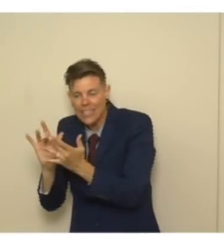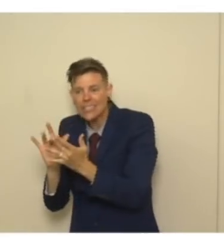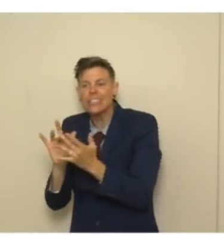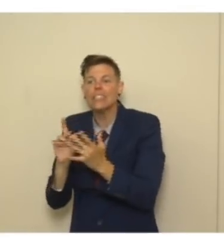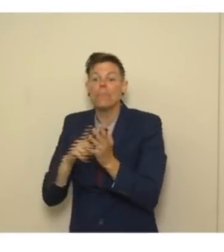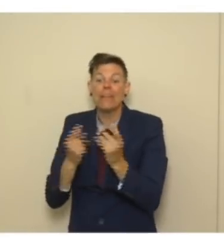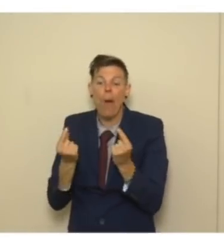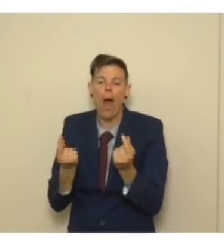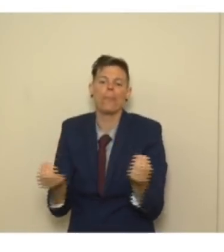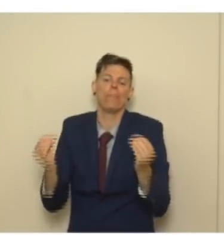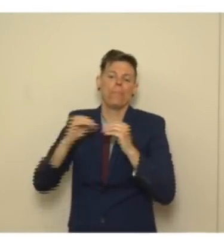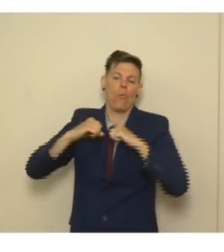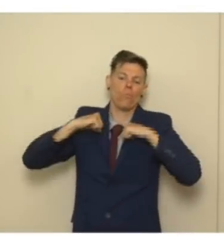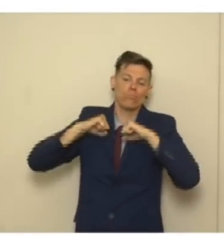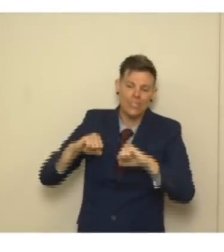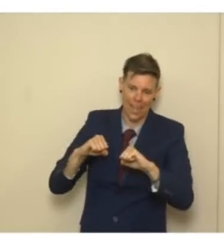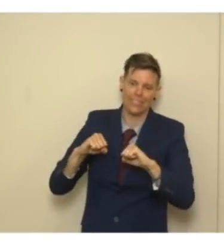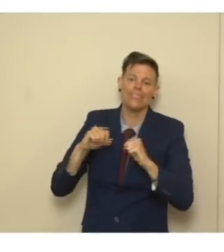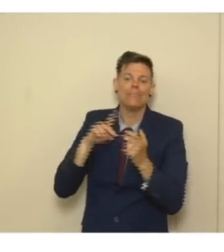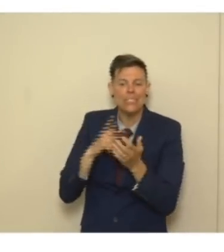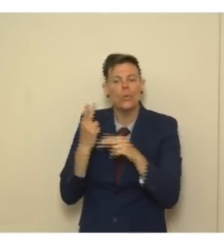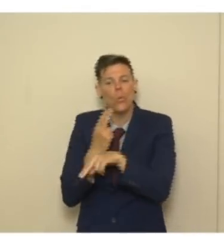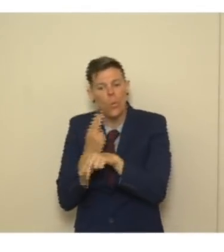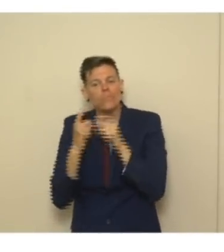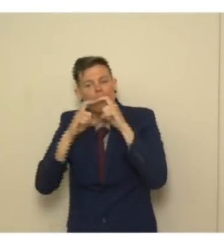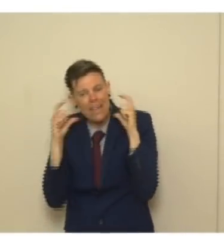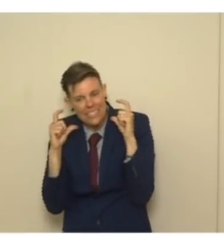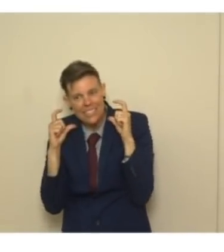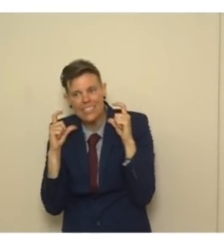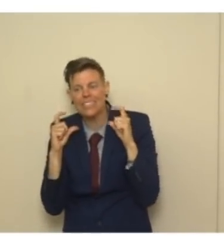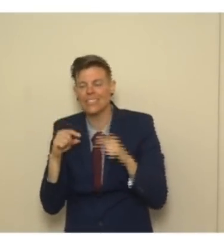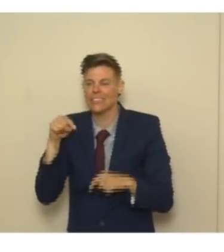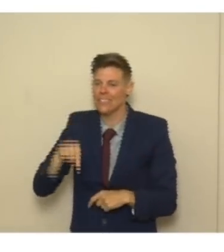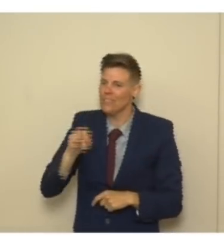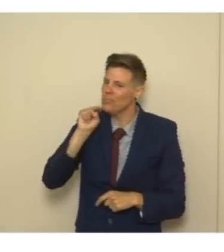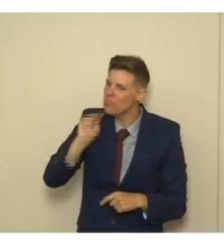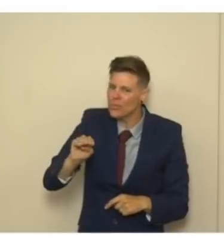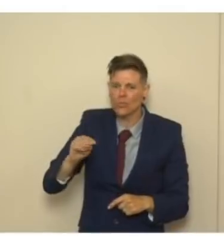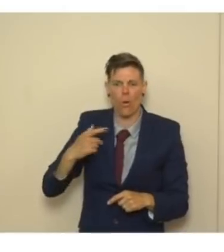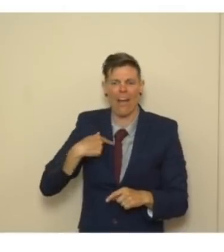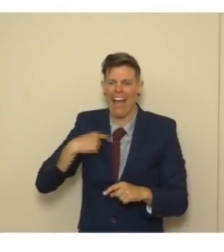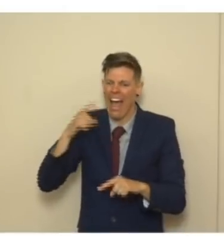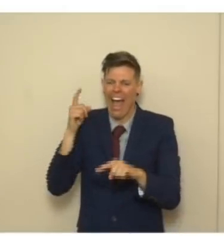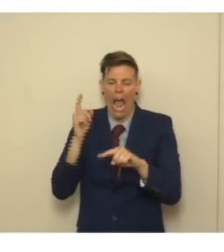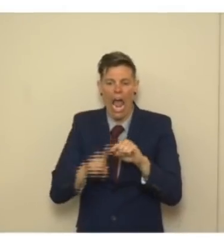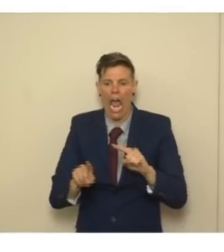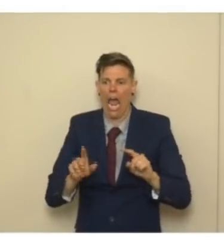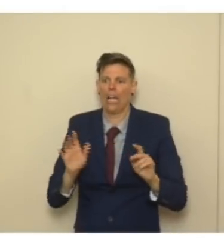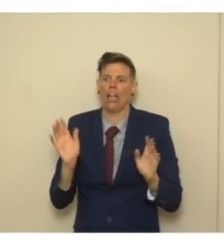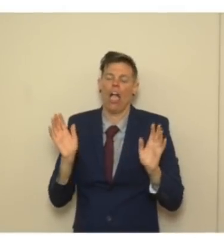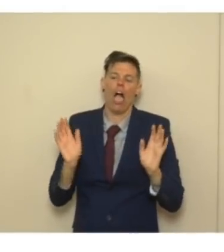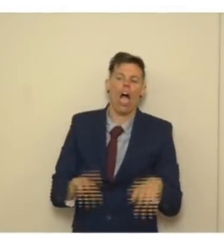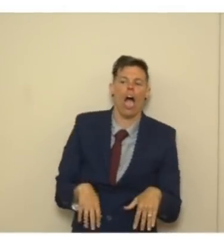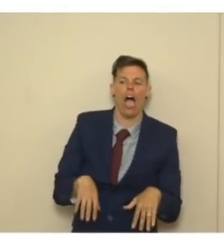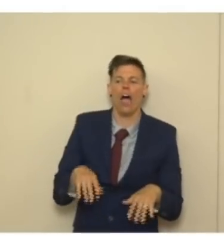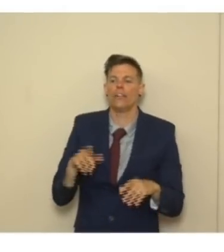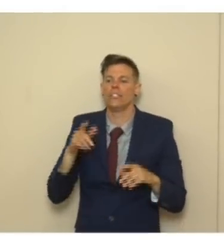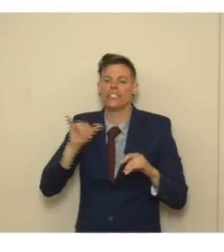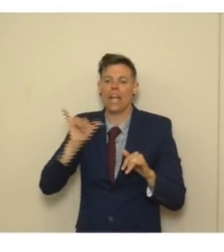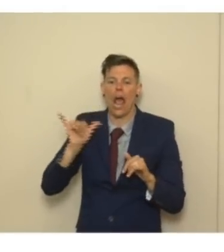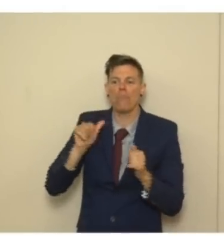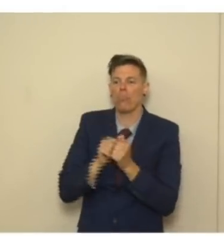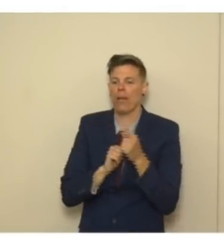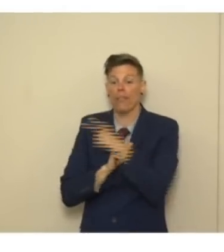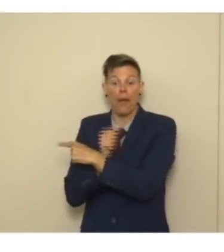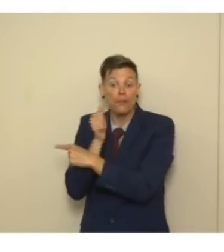the kind of results that Texas and Arizona are getting from their reopenings. We are monitoring ICU beds every morning in both Arizona